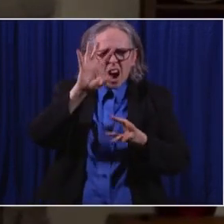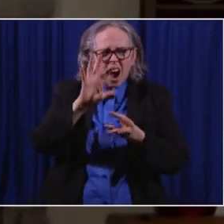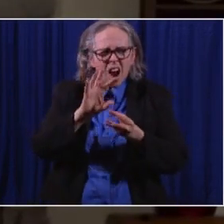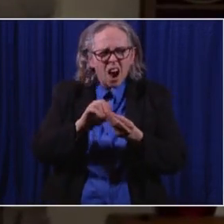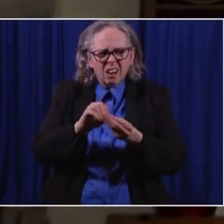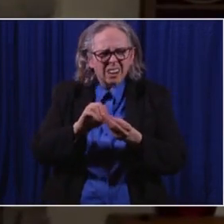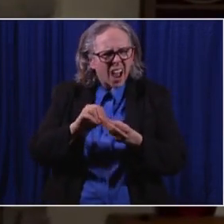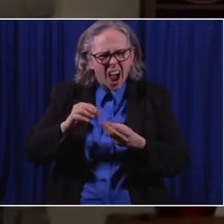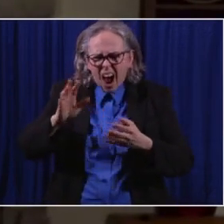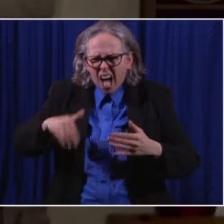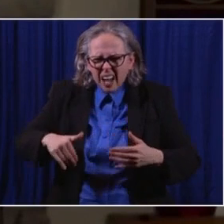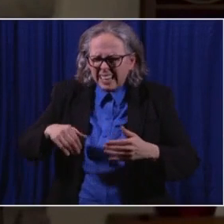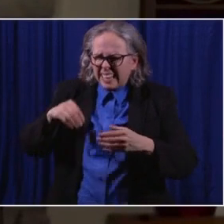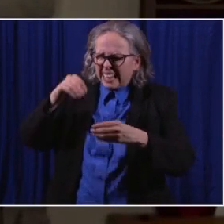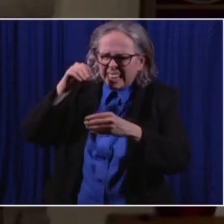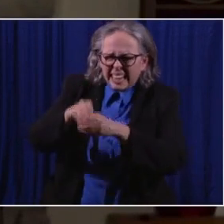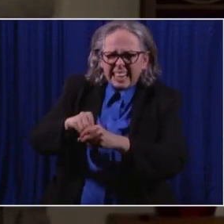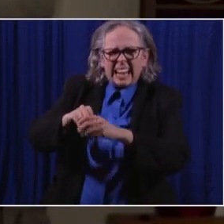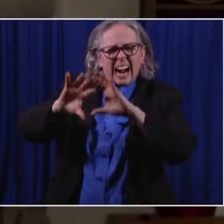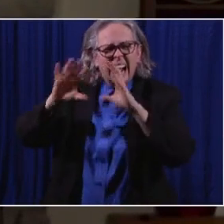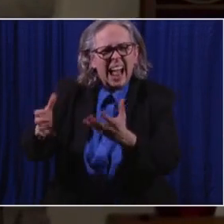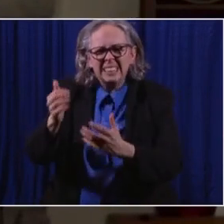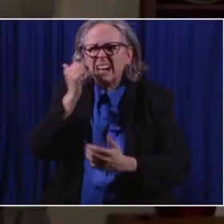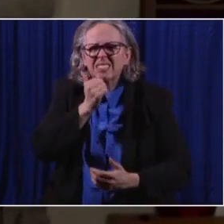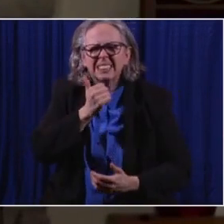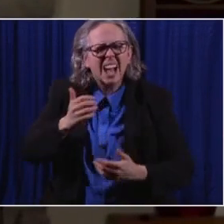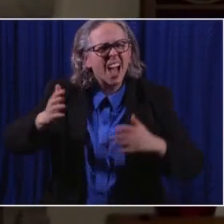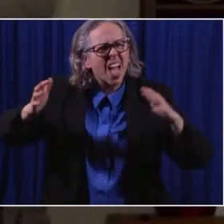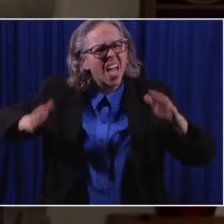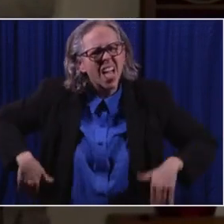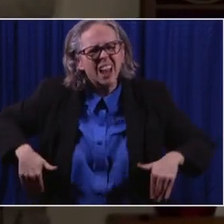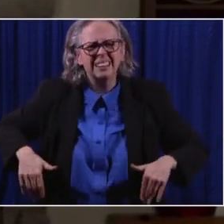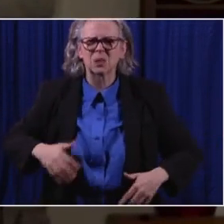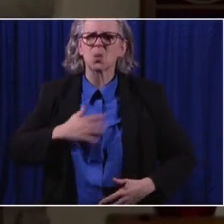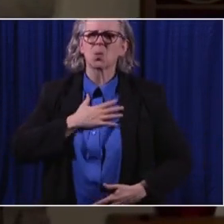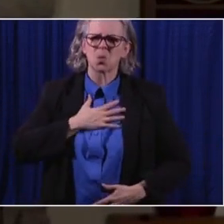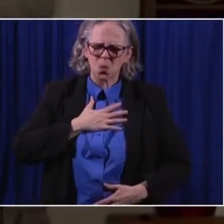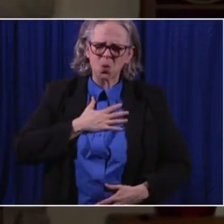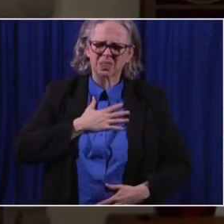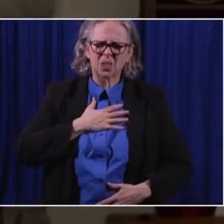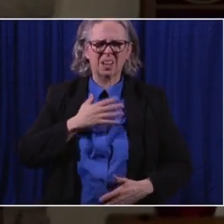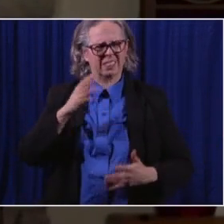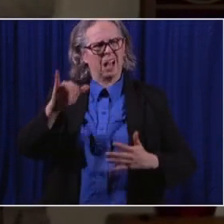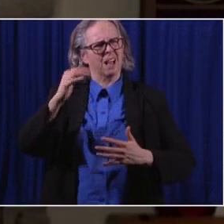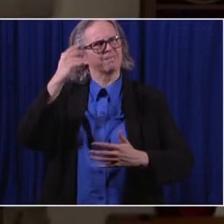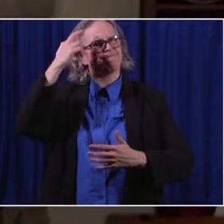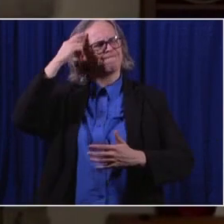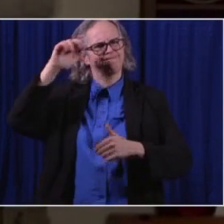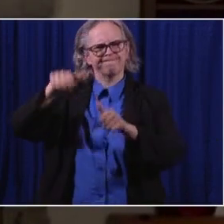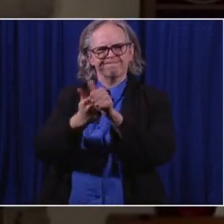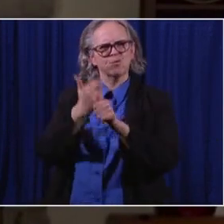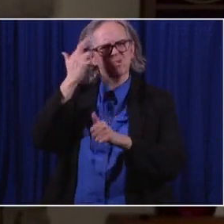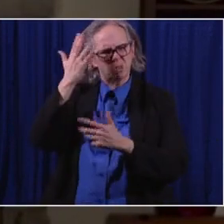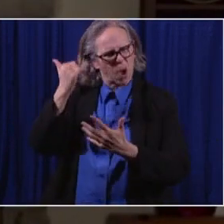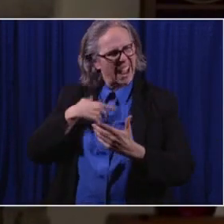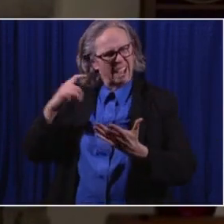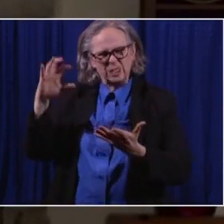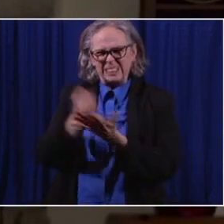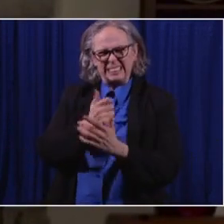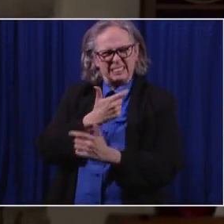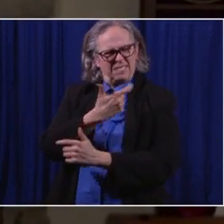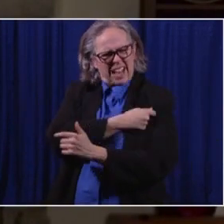not fully in person. And there's many reasons for this. Many schools have struggled with this.